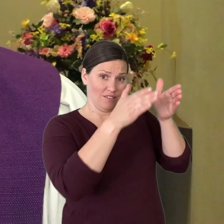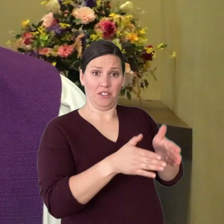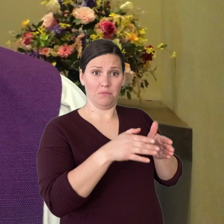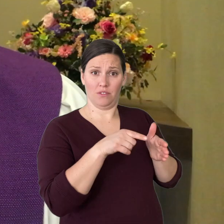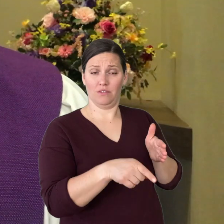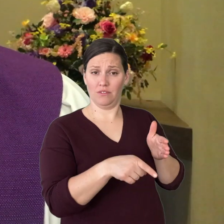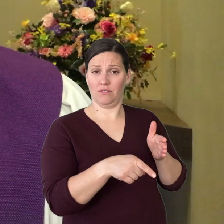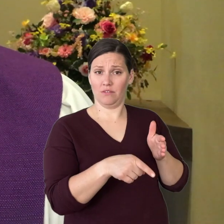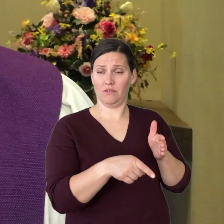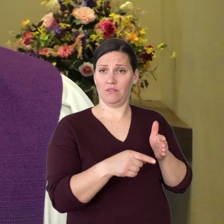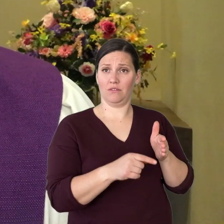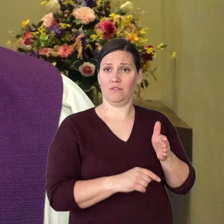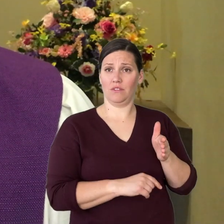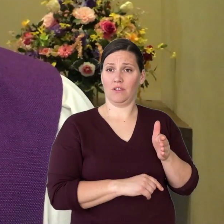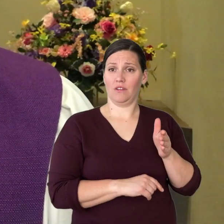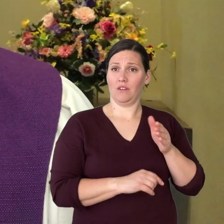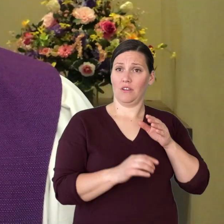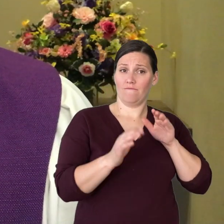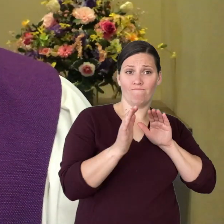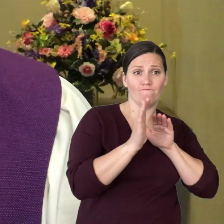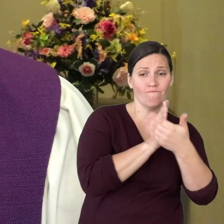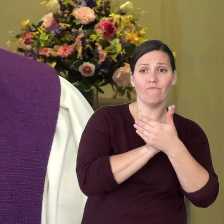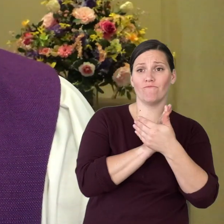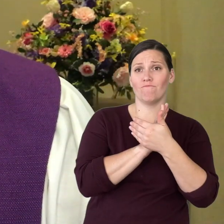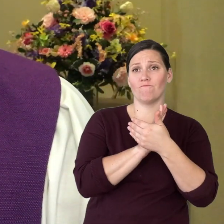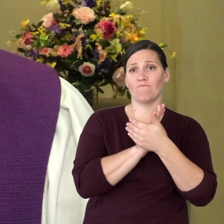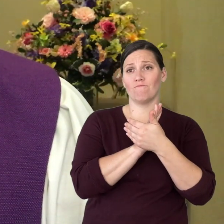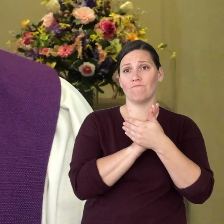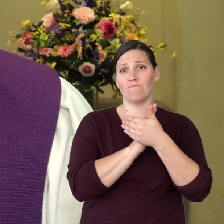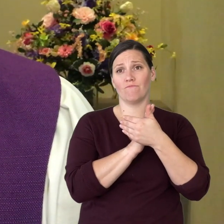man and committed adultery with his wife.